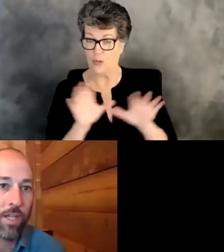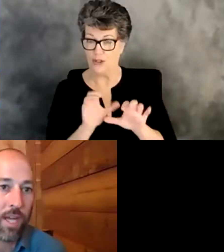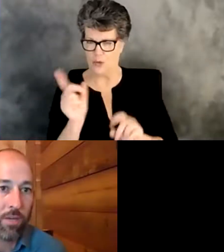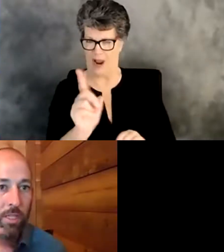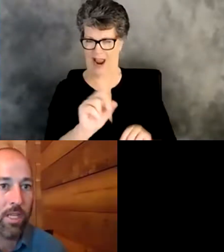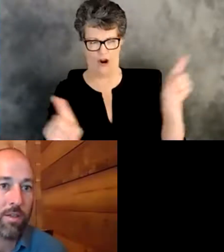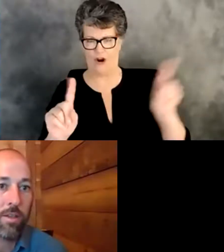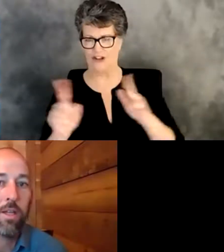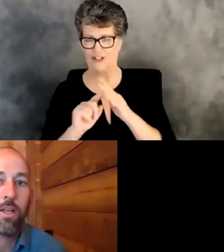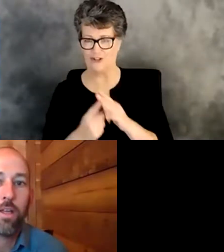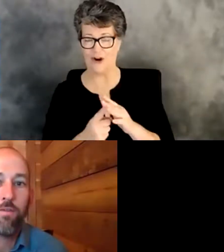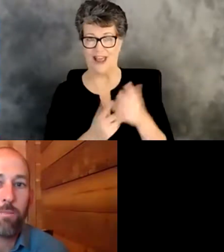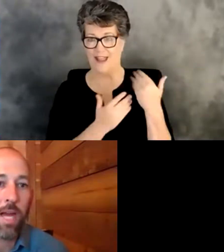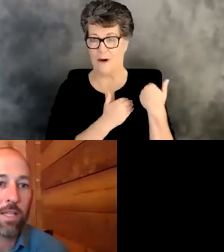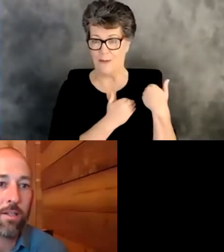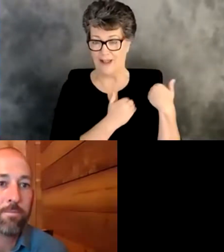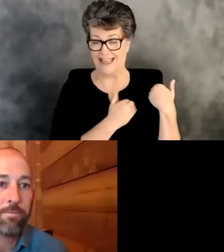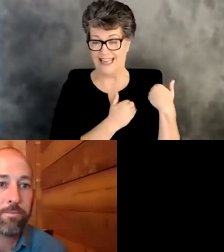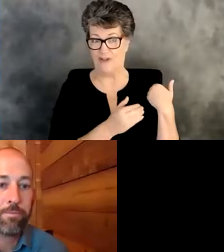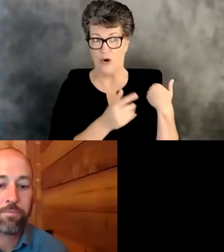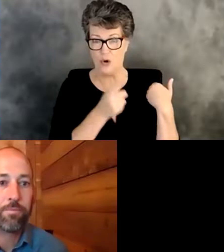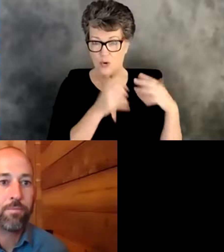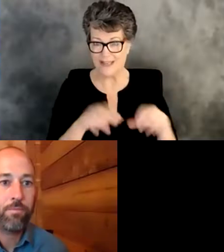of accountability and feedback there.